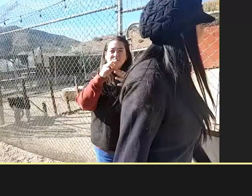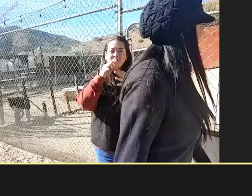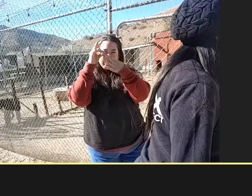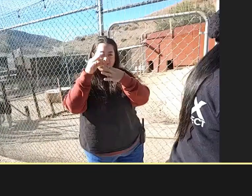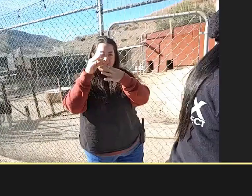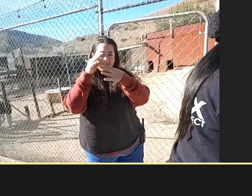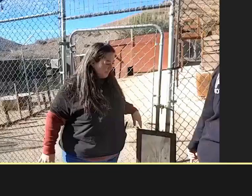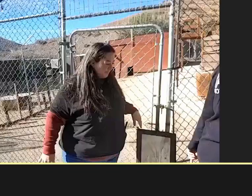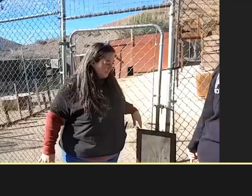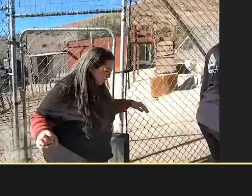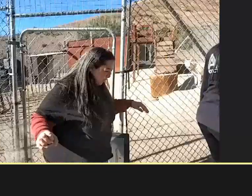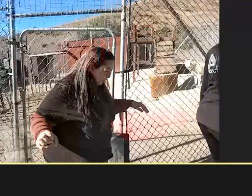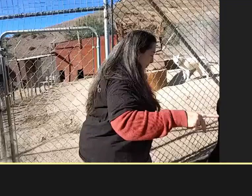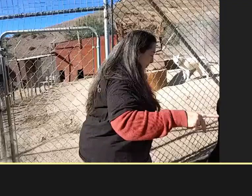so unique. All right.